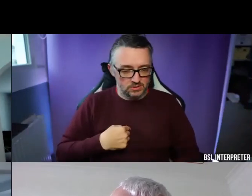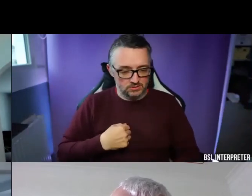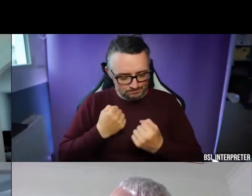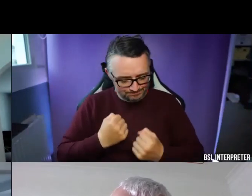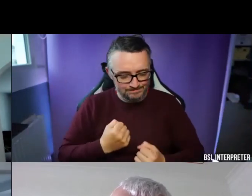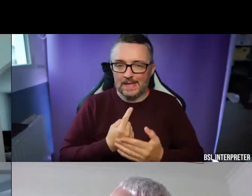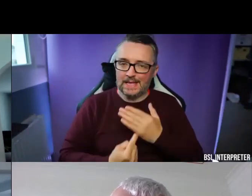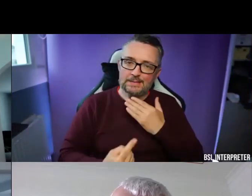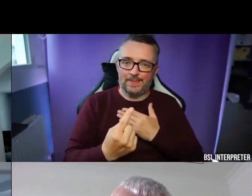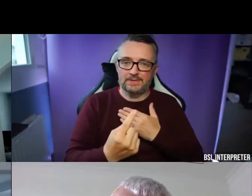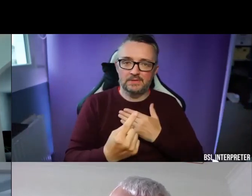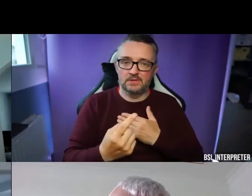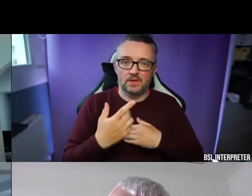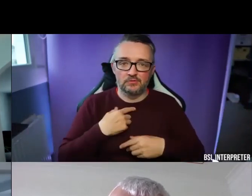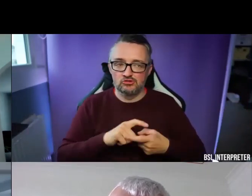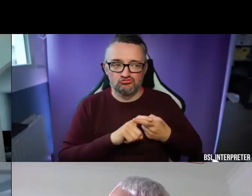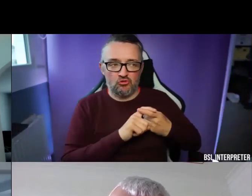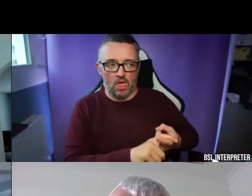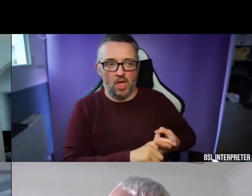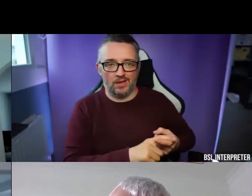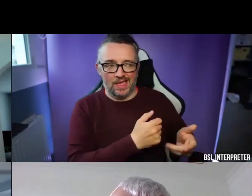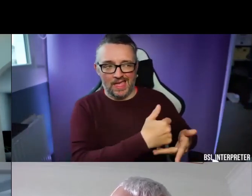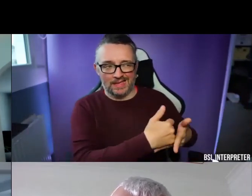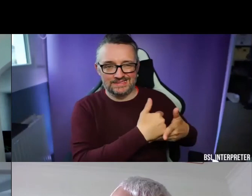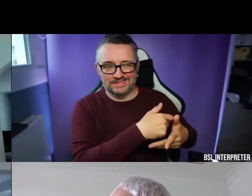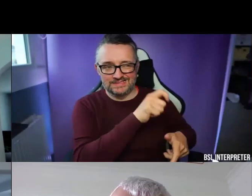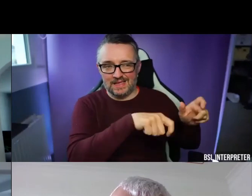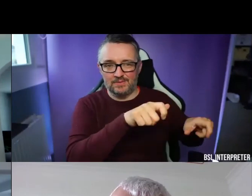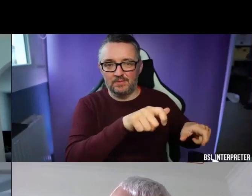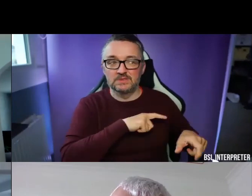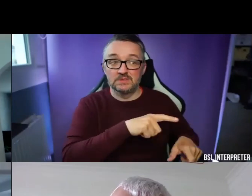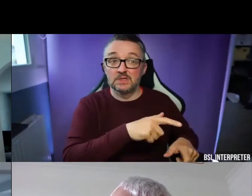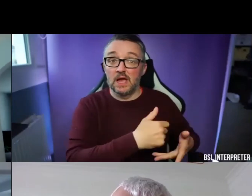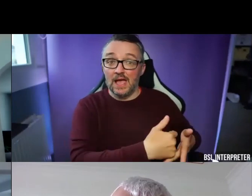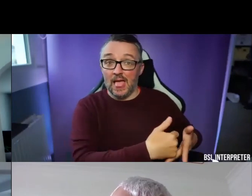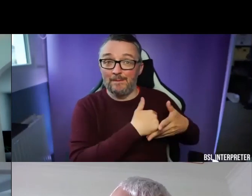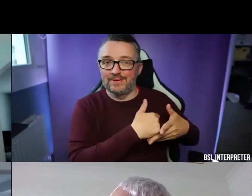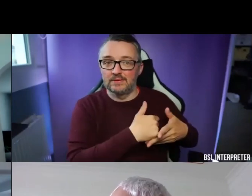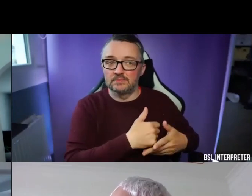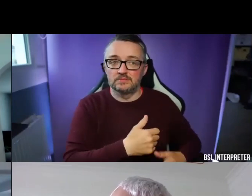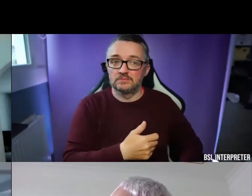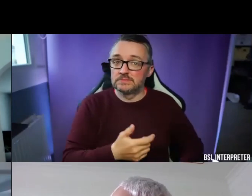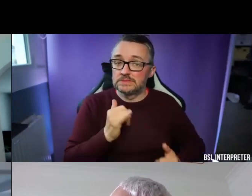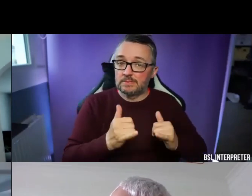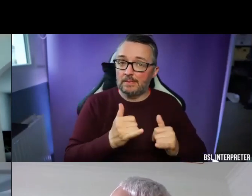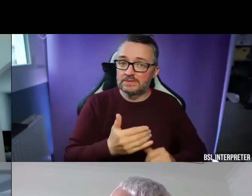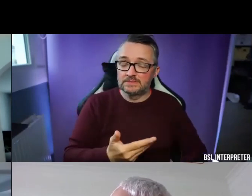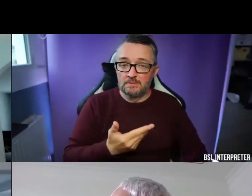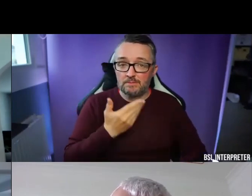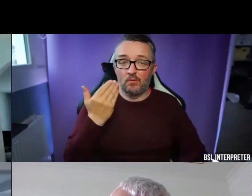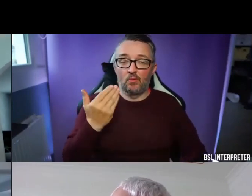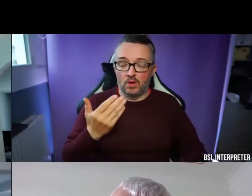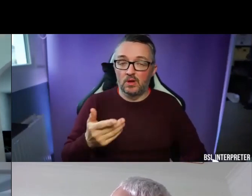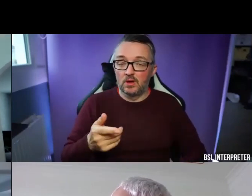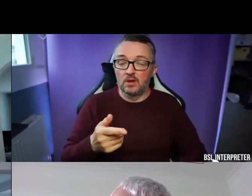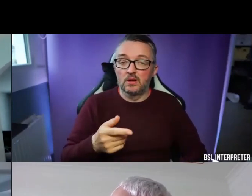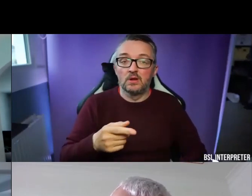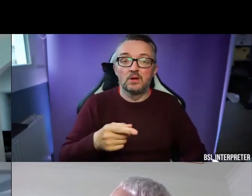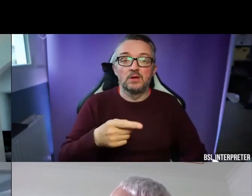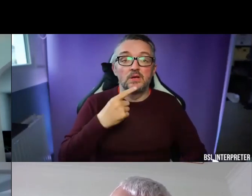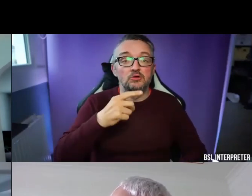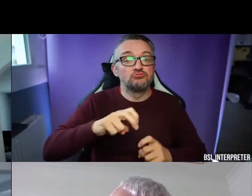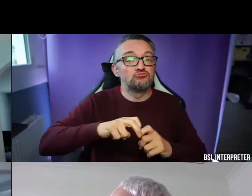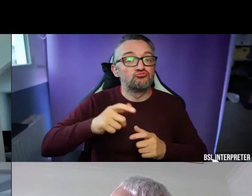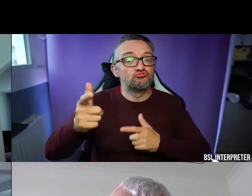having to rely on passenger assistance, because that can be quite hit and miss. Although there was a suggestion that maybe Traveline should